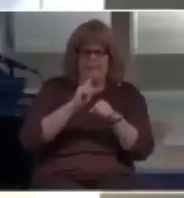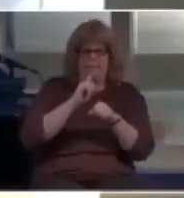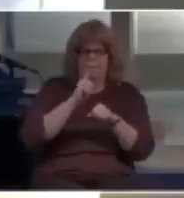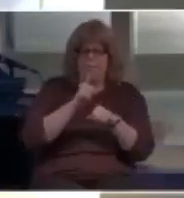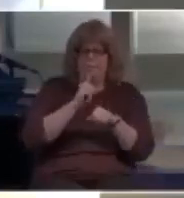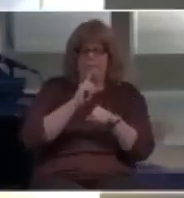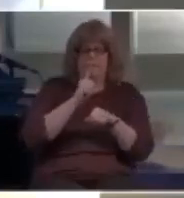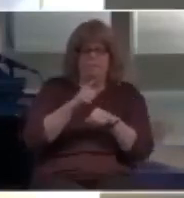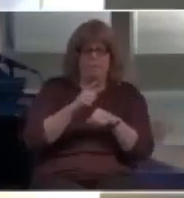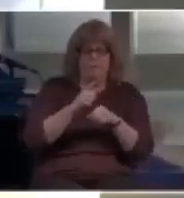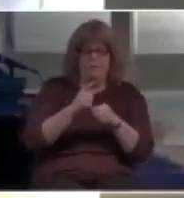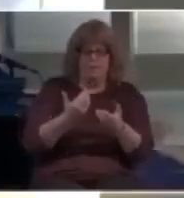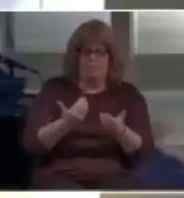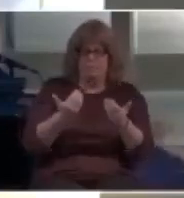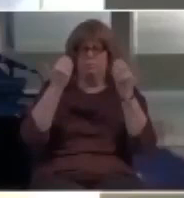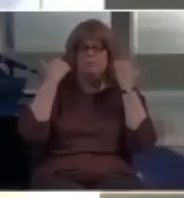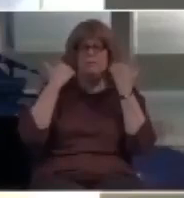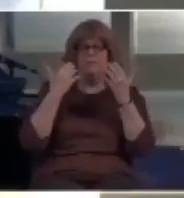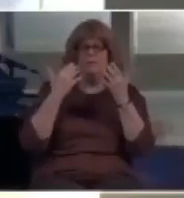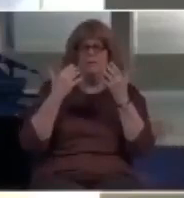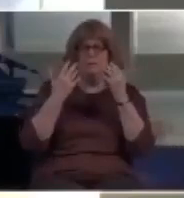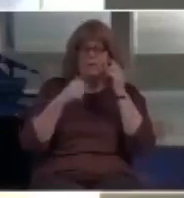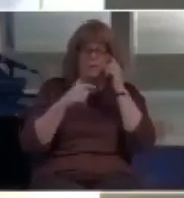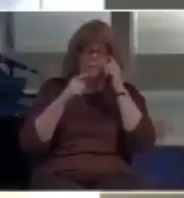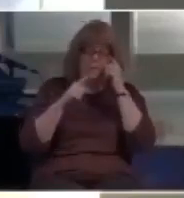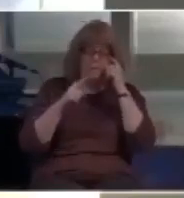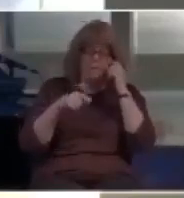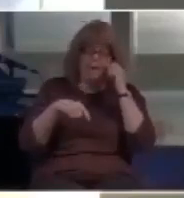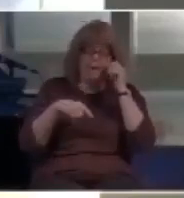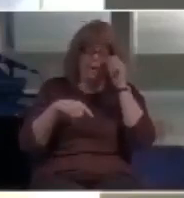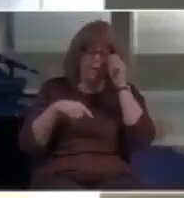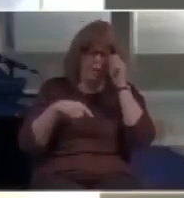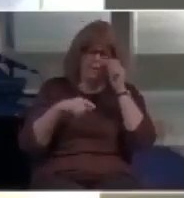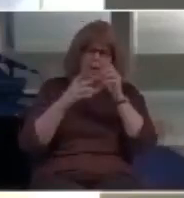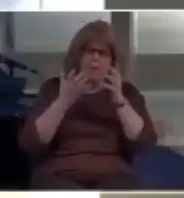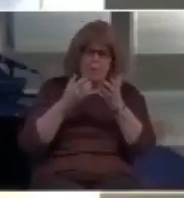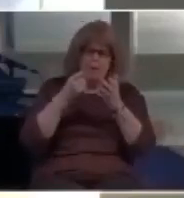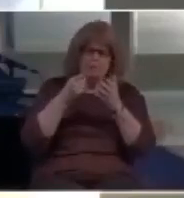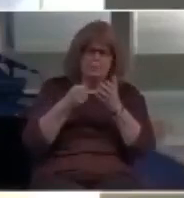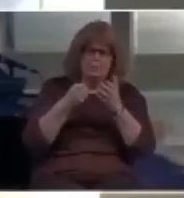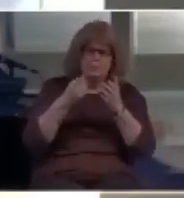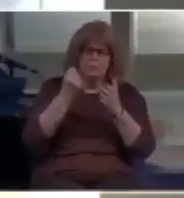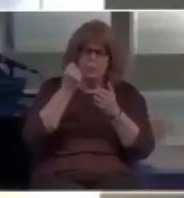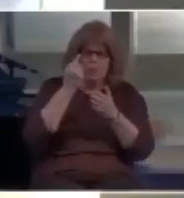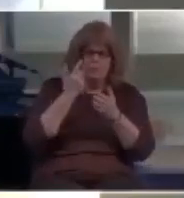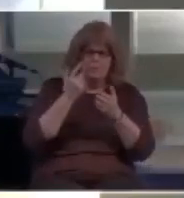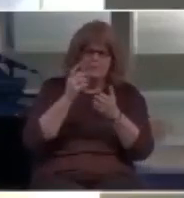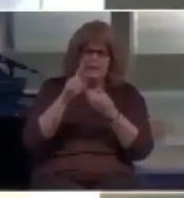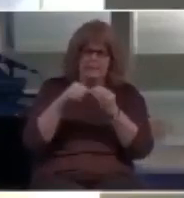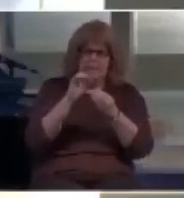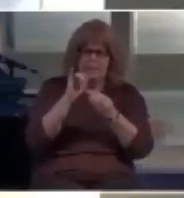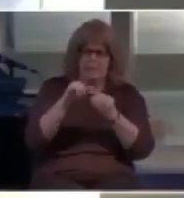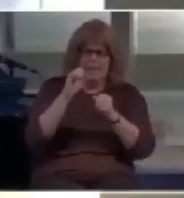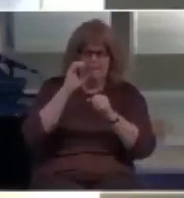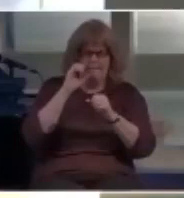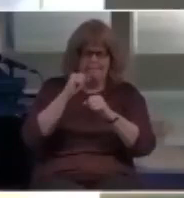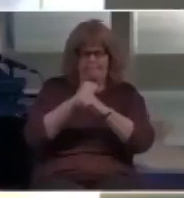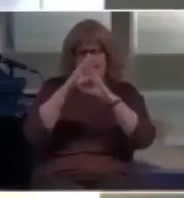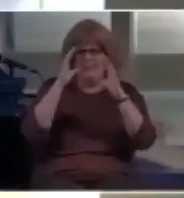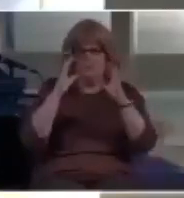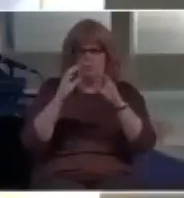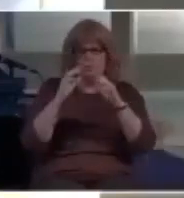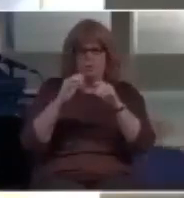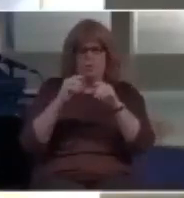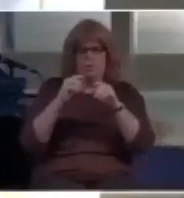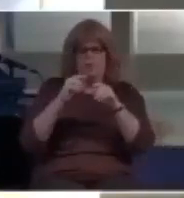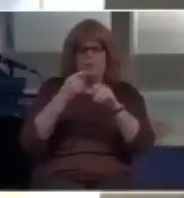really overwhelming. But basically, what I want you to understand about this picture is